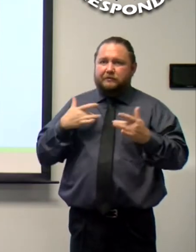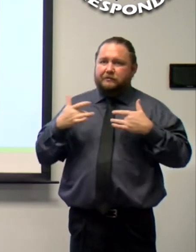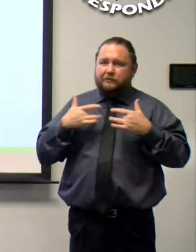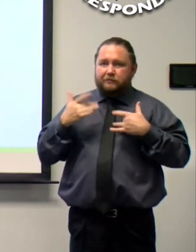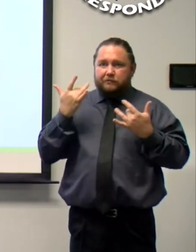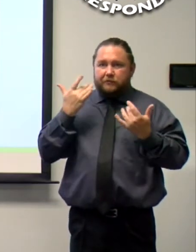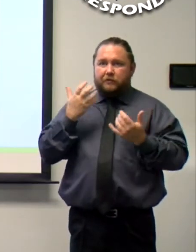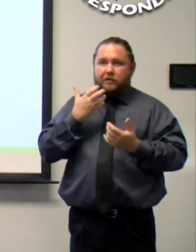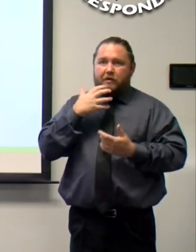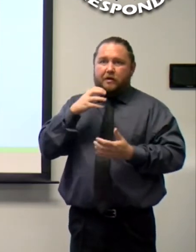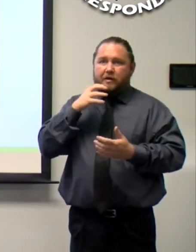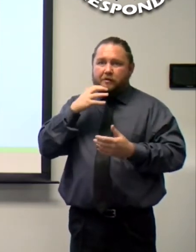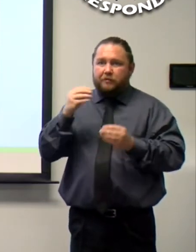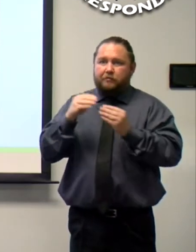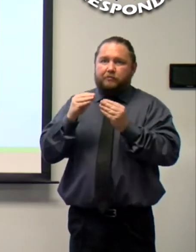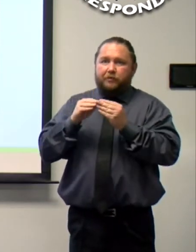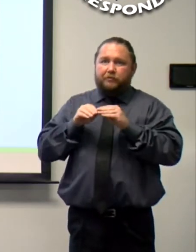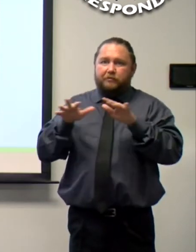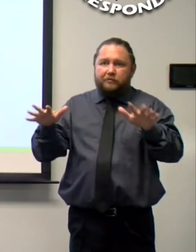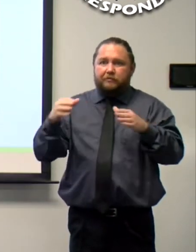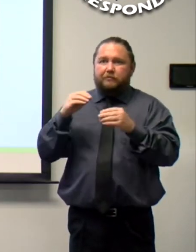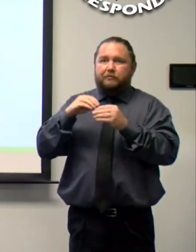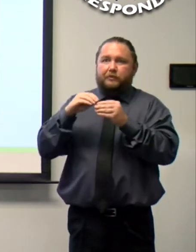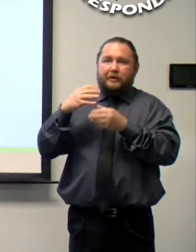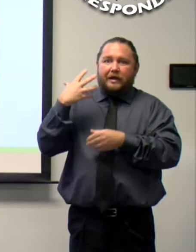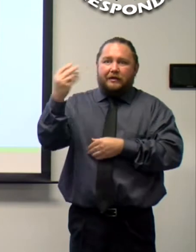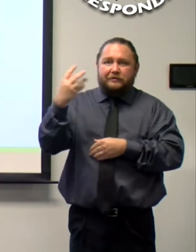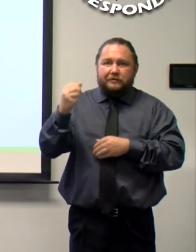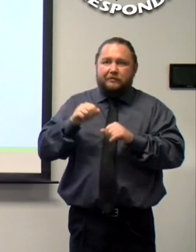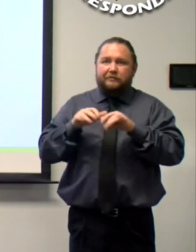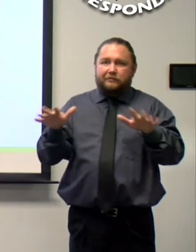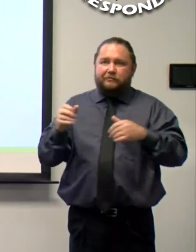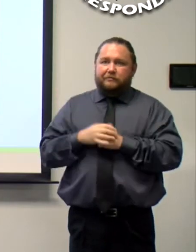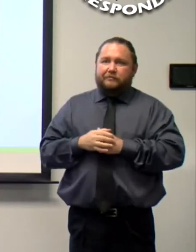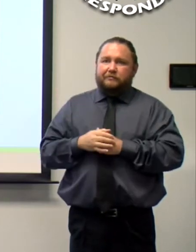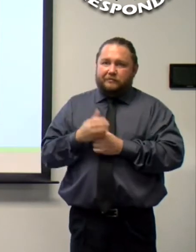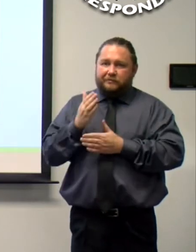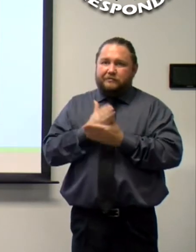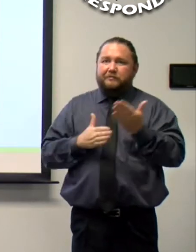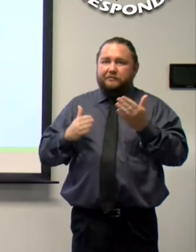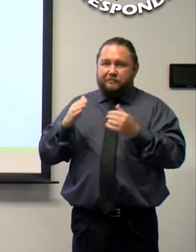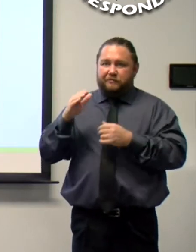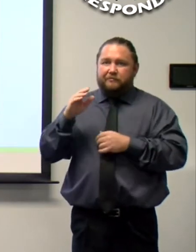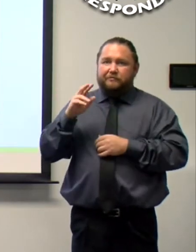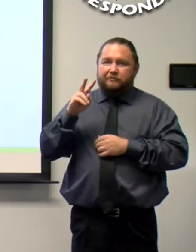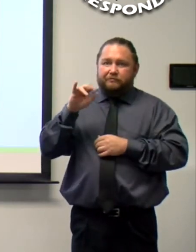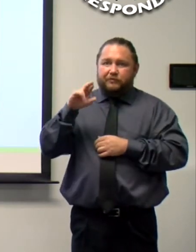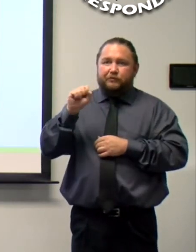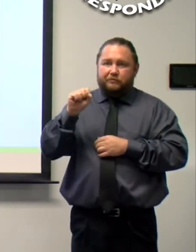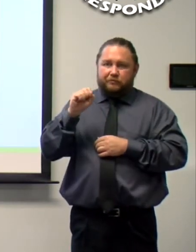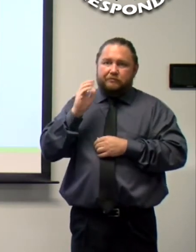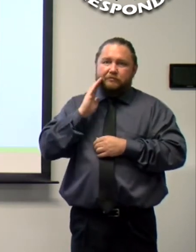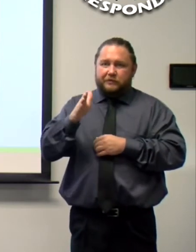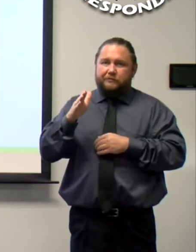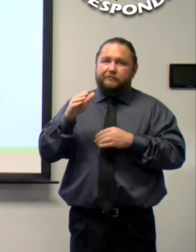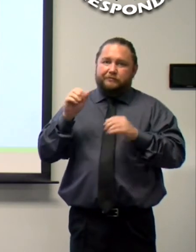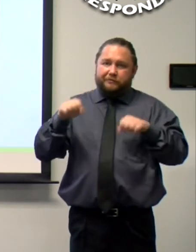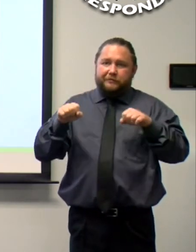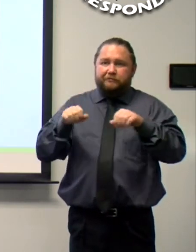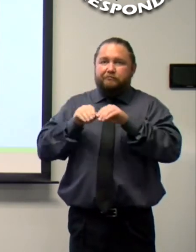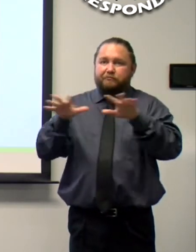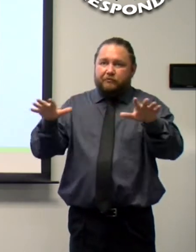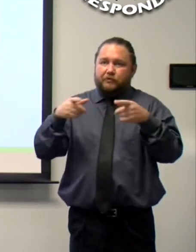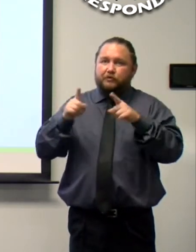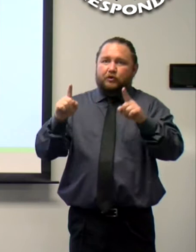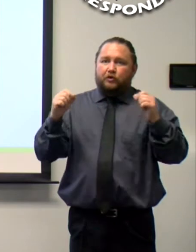do reemerge during the colder months. But we certainly are all very interested in